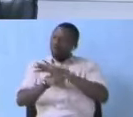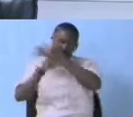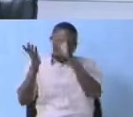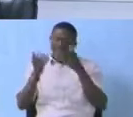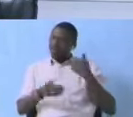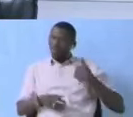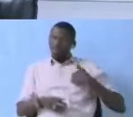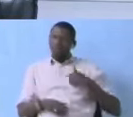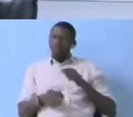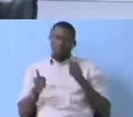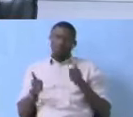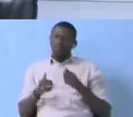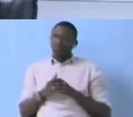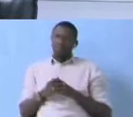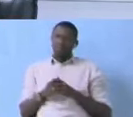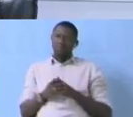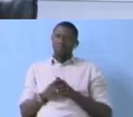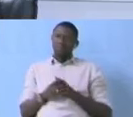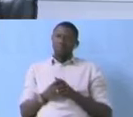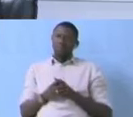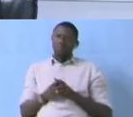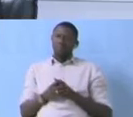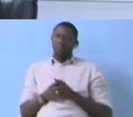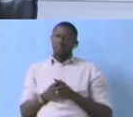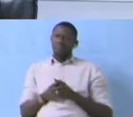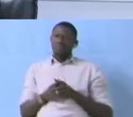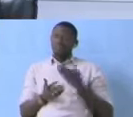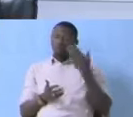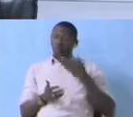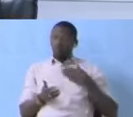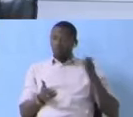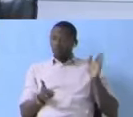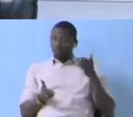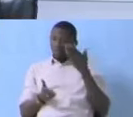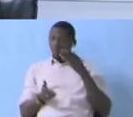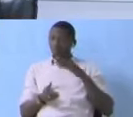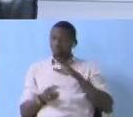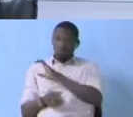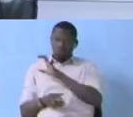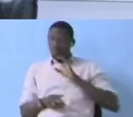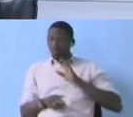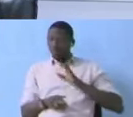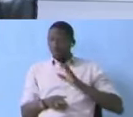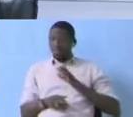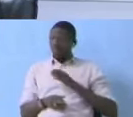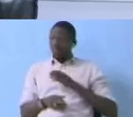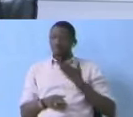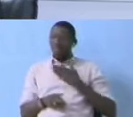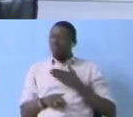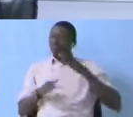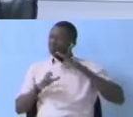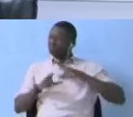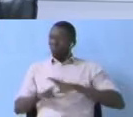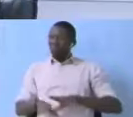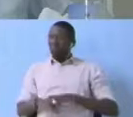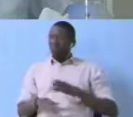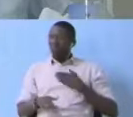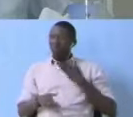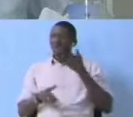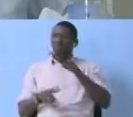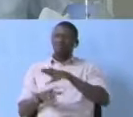je abukaju be ni mumun ton kolt ni mu ni net. And when you went there, she never discriminated as to your place of origin. Mr. Witness,